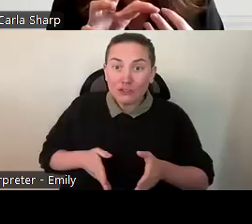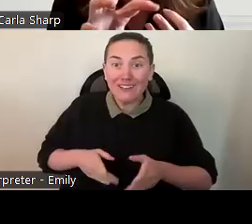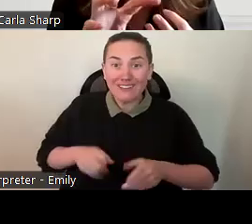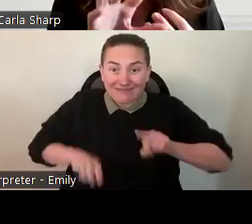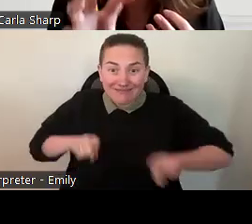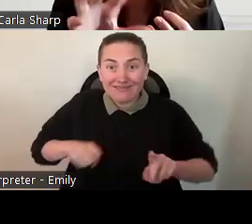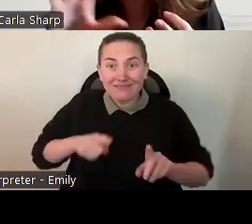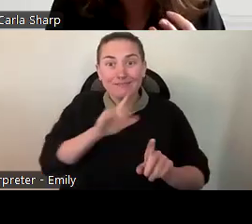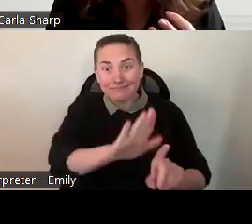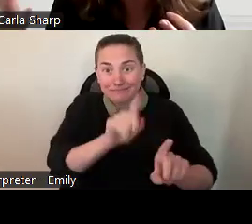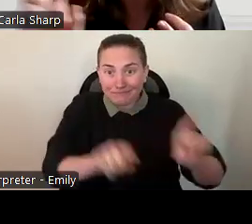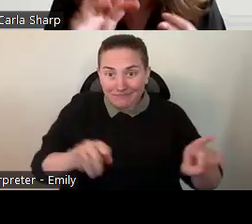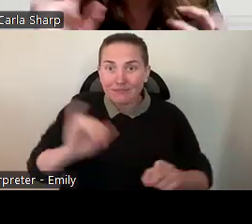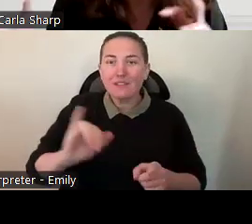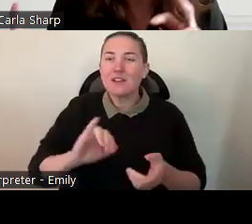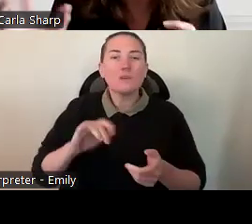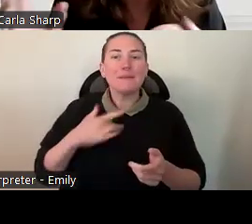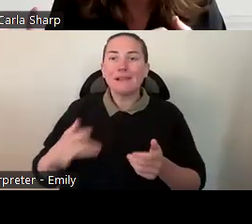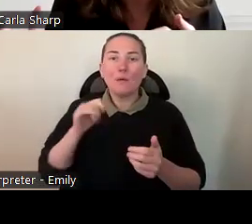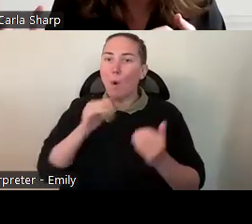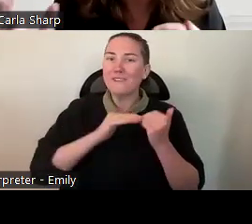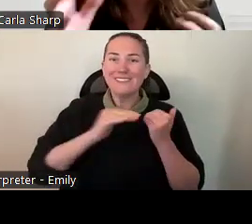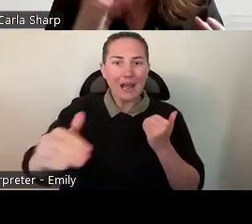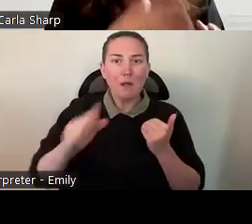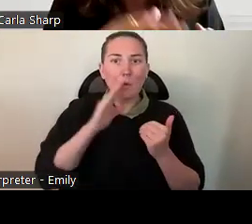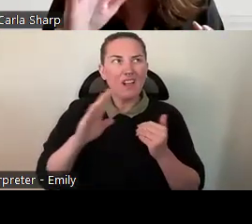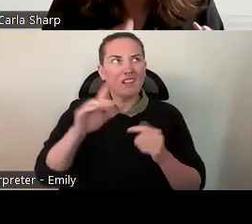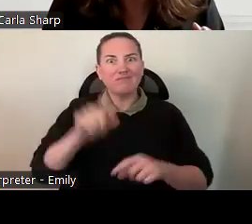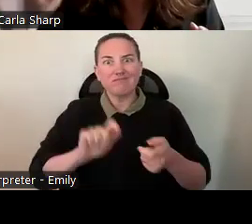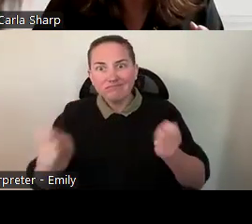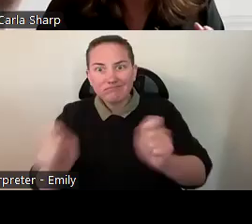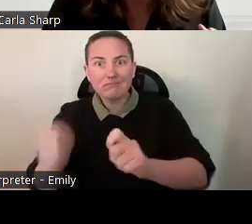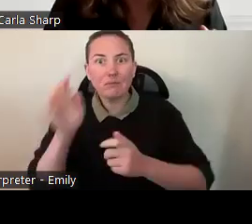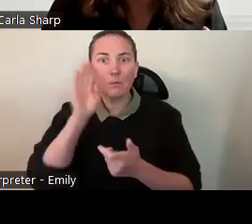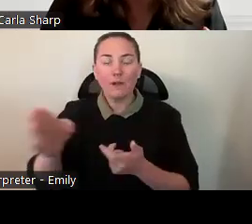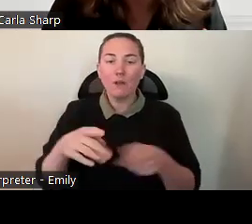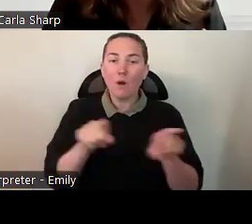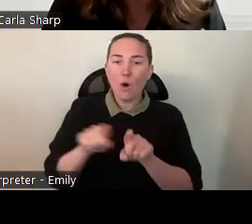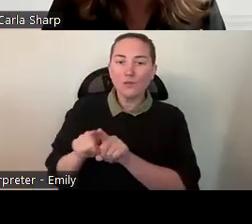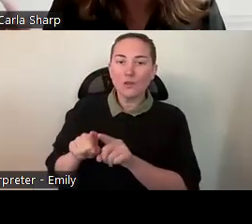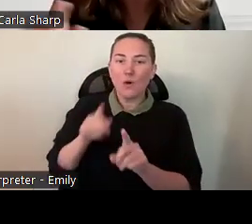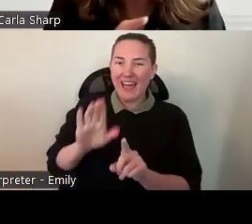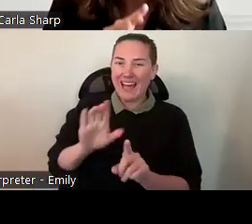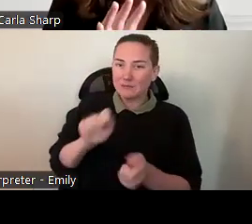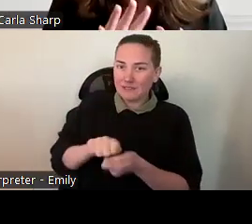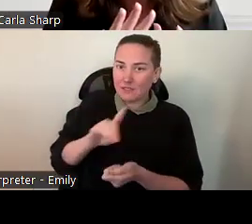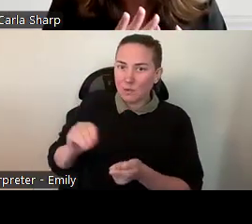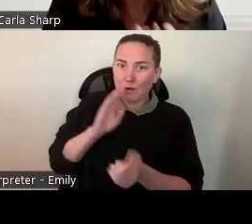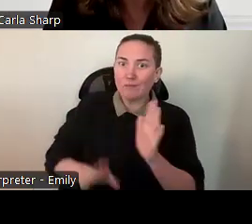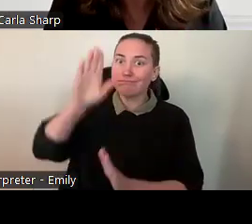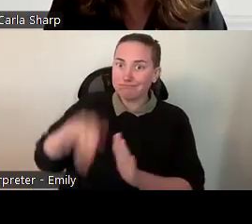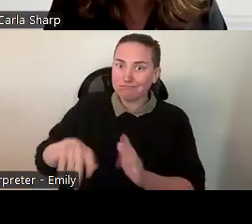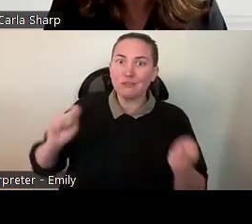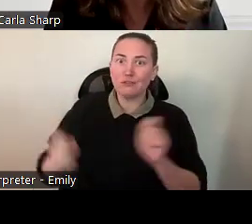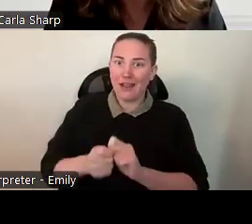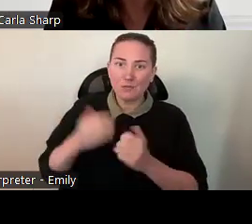disorder and stay disordered in a categorical sense. There's a lot of ebb and flow of the disorder. We've